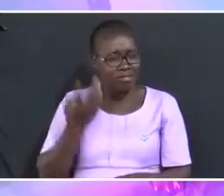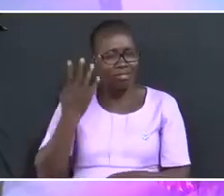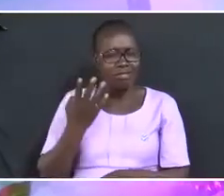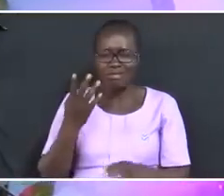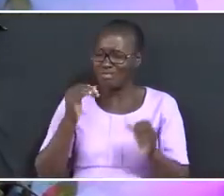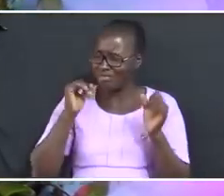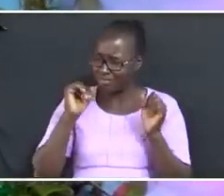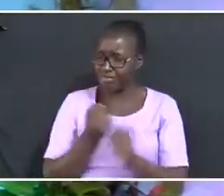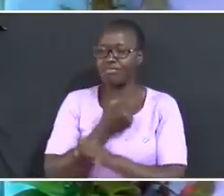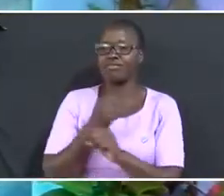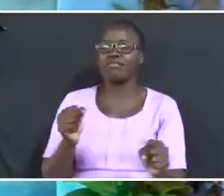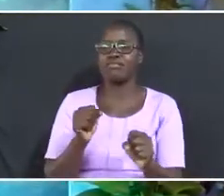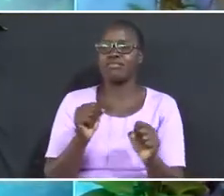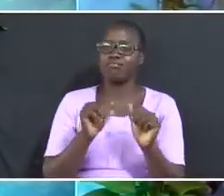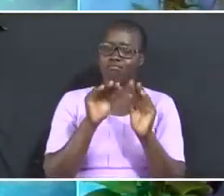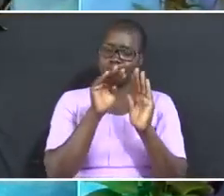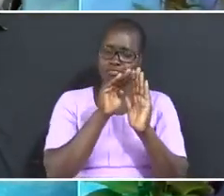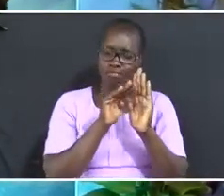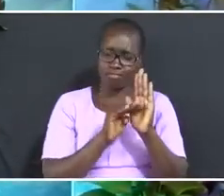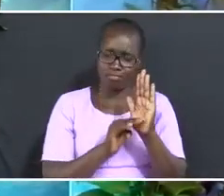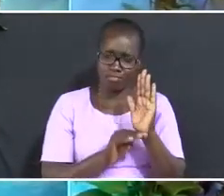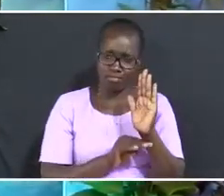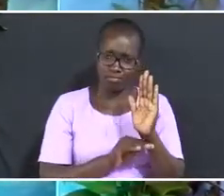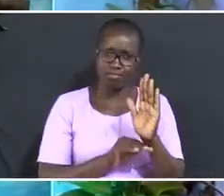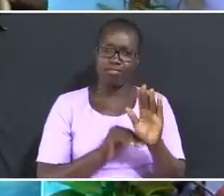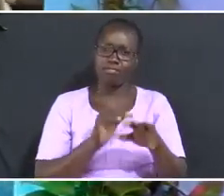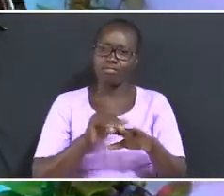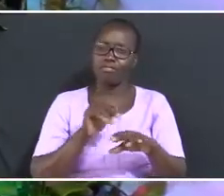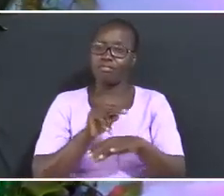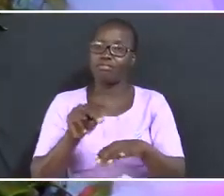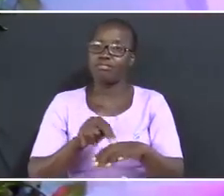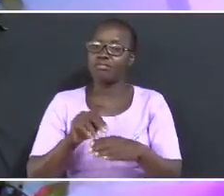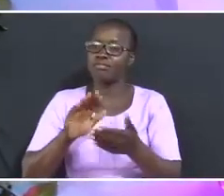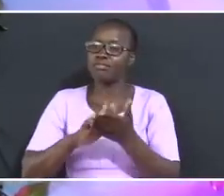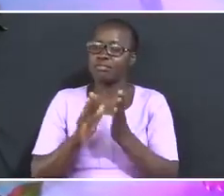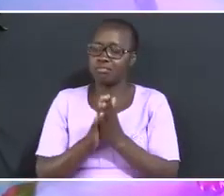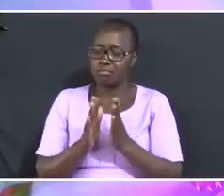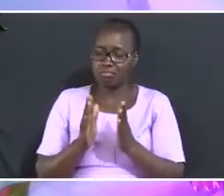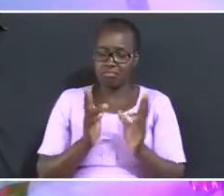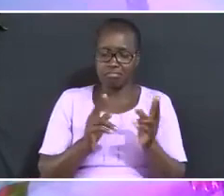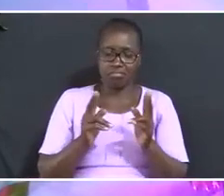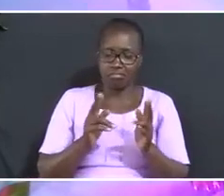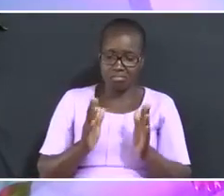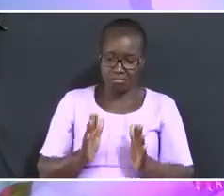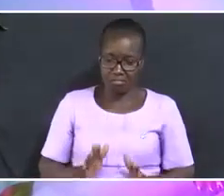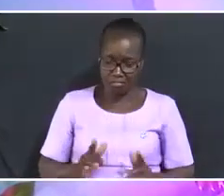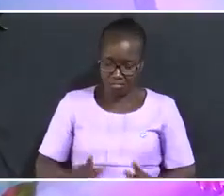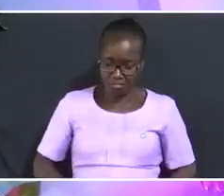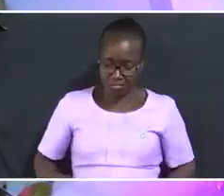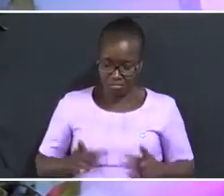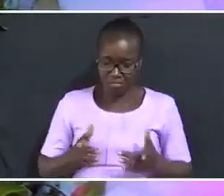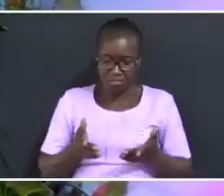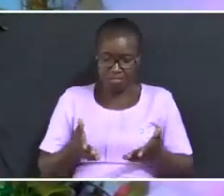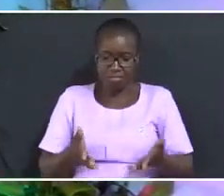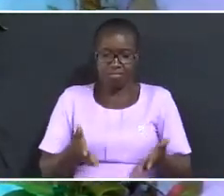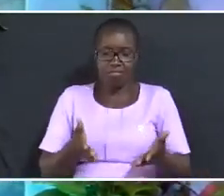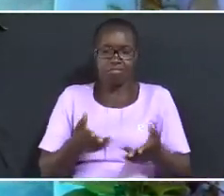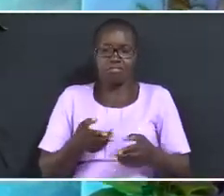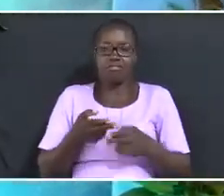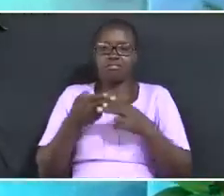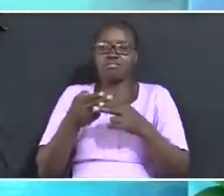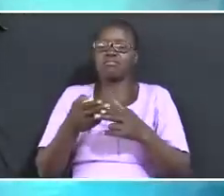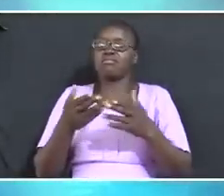incomprehensible program called incarnation. He became a human being. He lived with us here in the nature